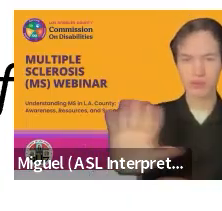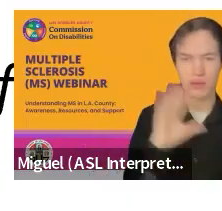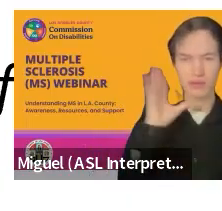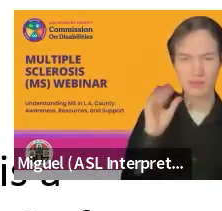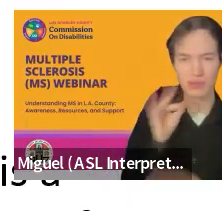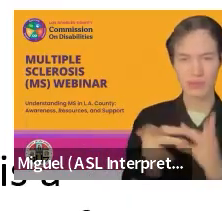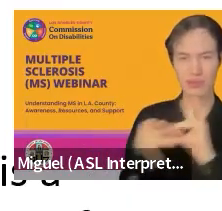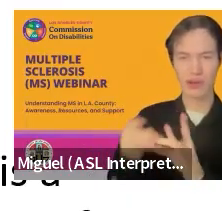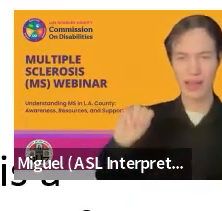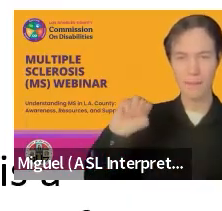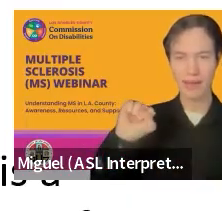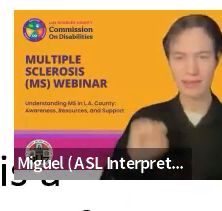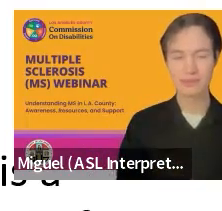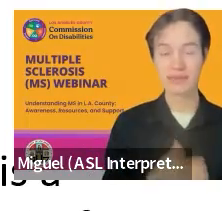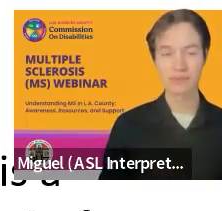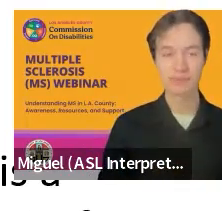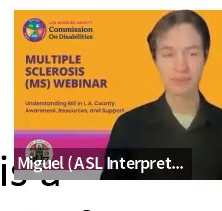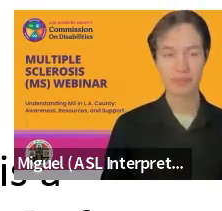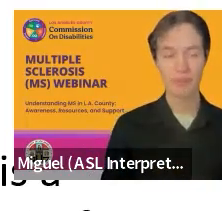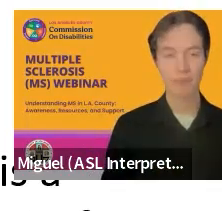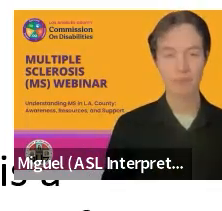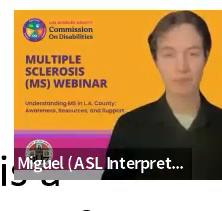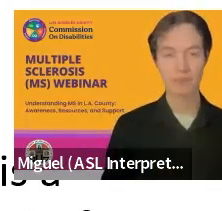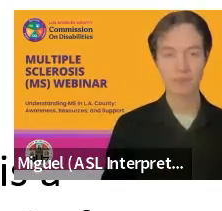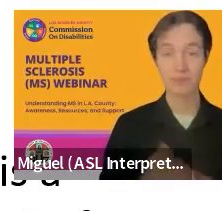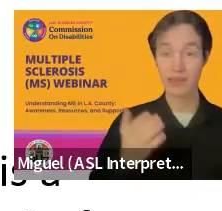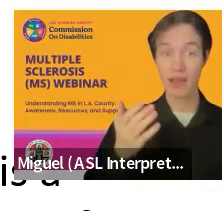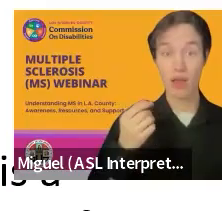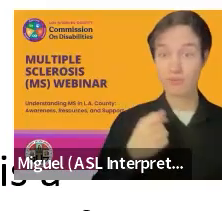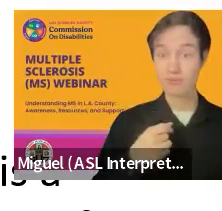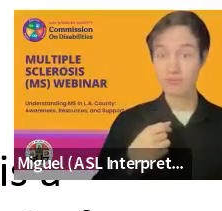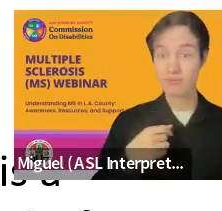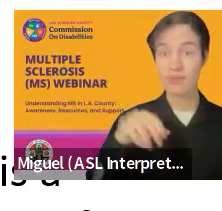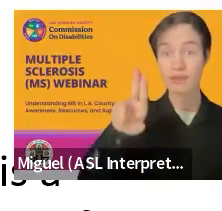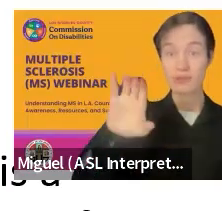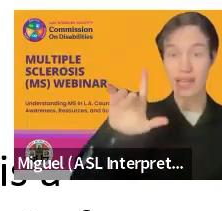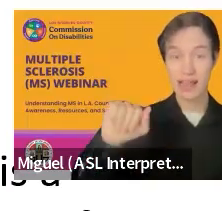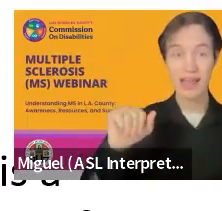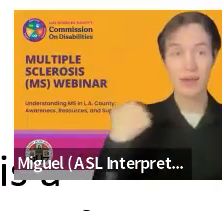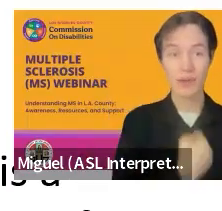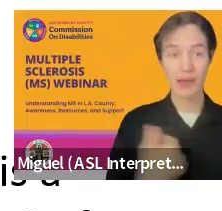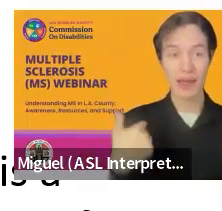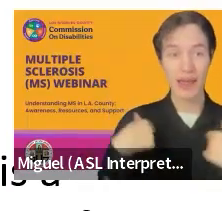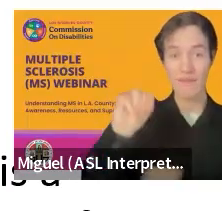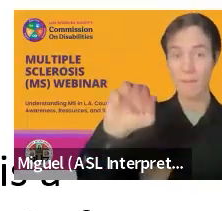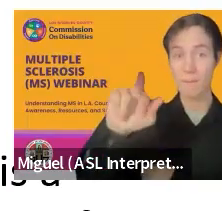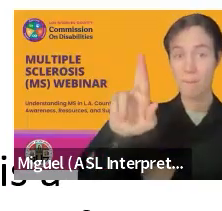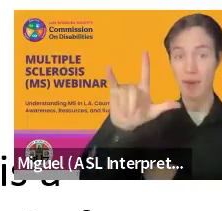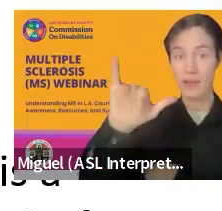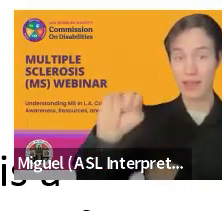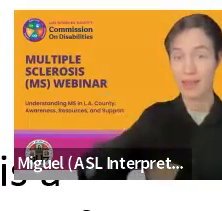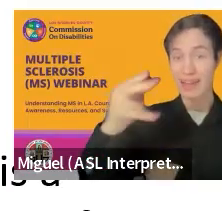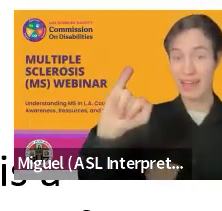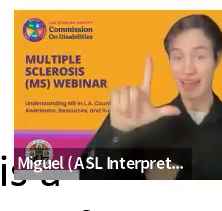Next slide, please. We have at UCLA, we have the Marilyn Hilton MS Achievement Center